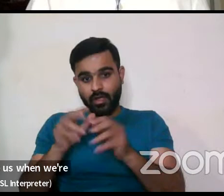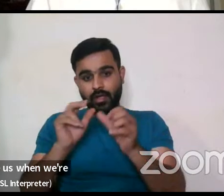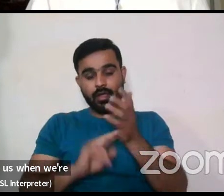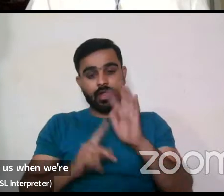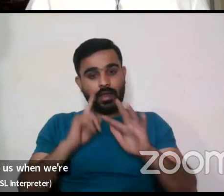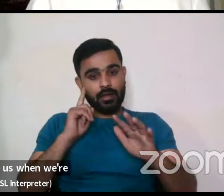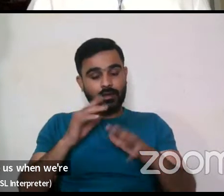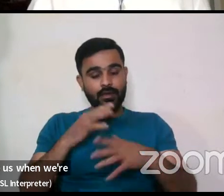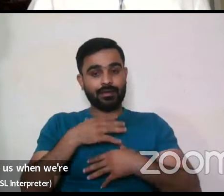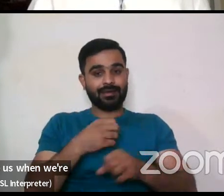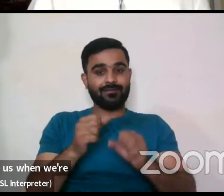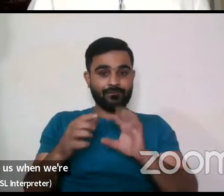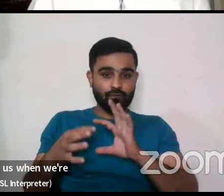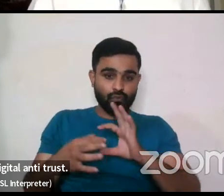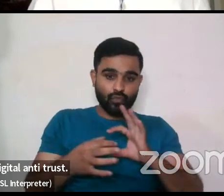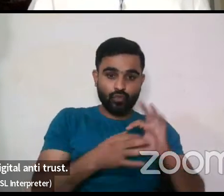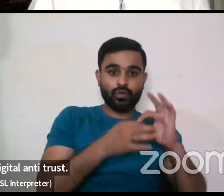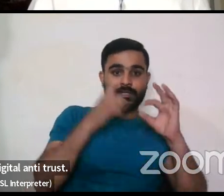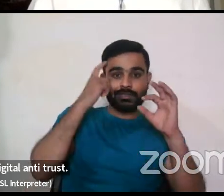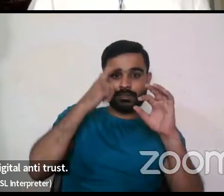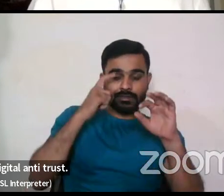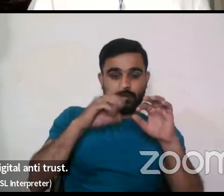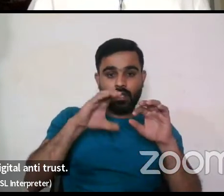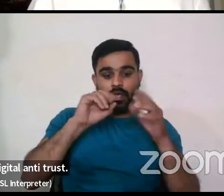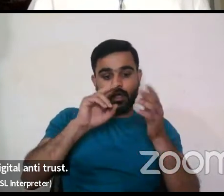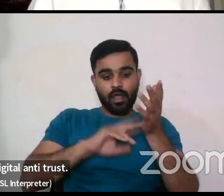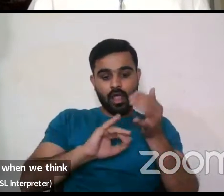it's also a thought that guides us when we think about consumer